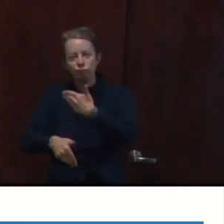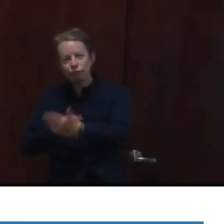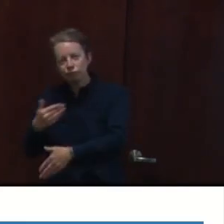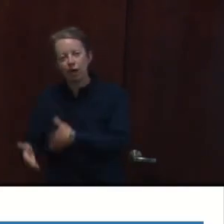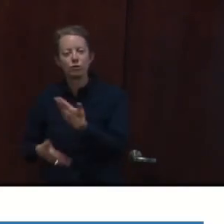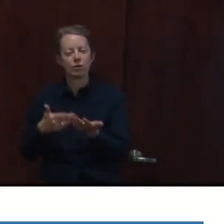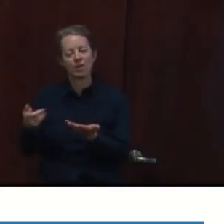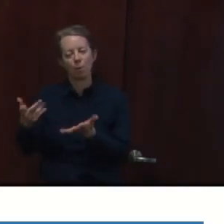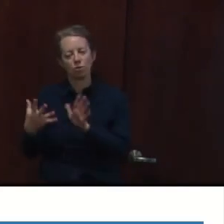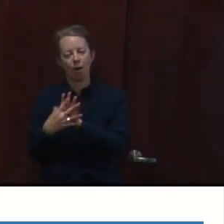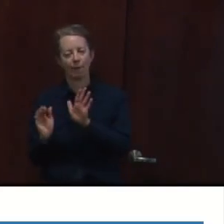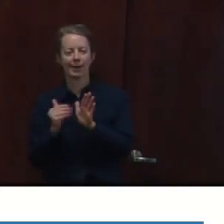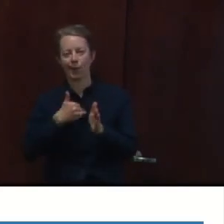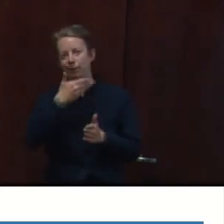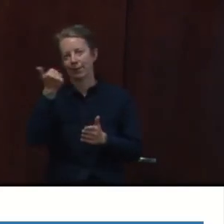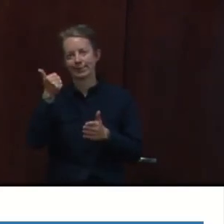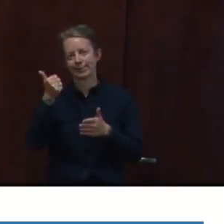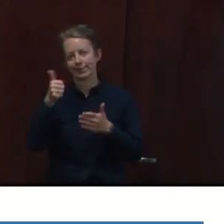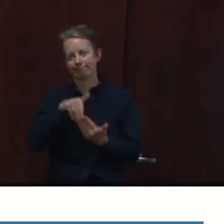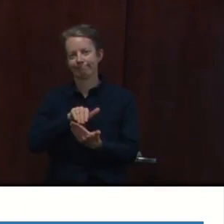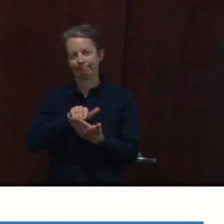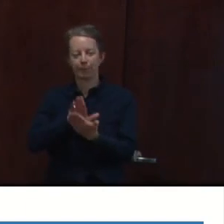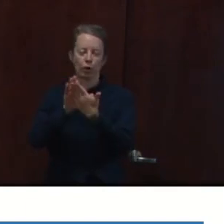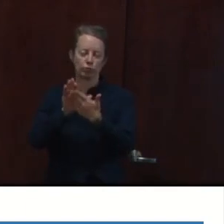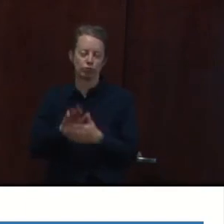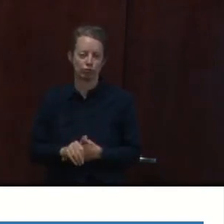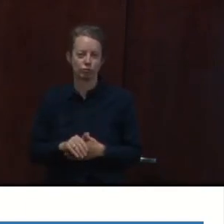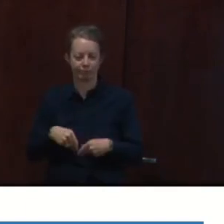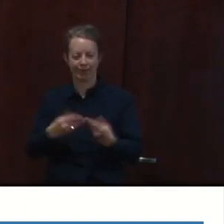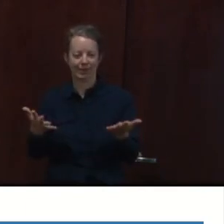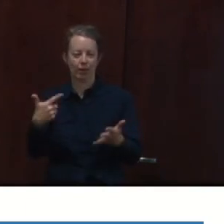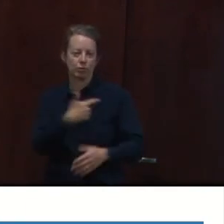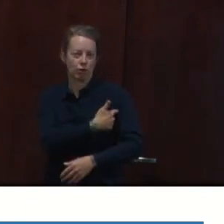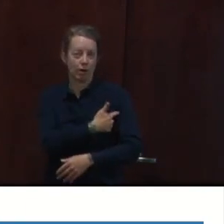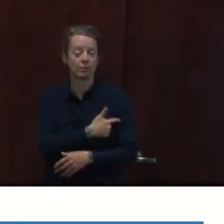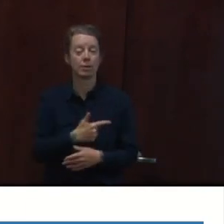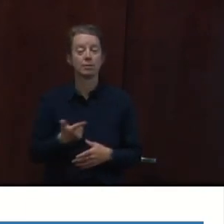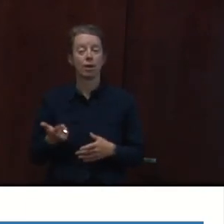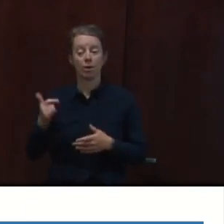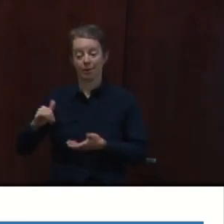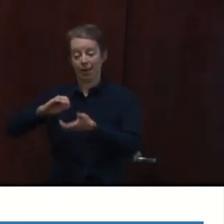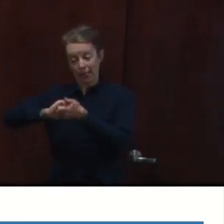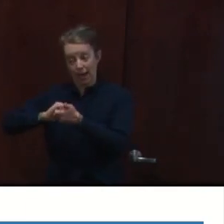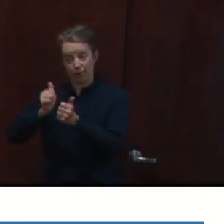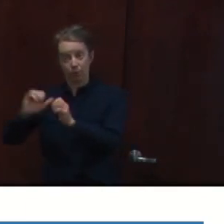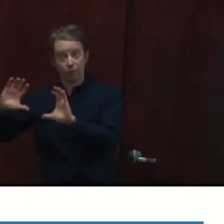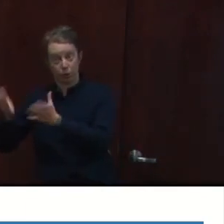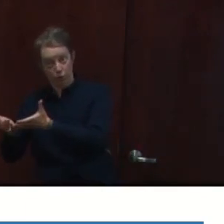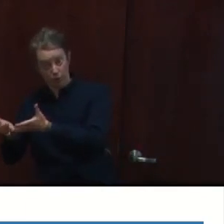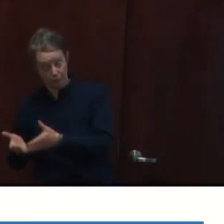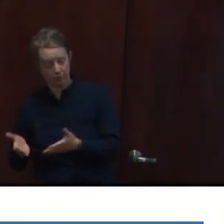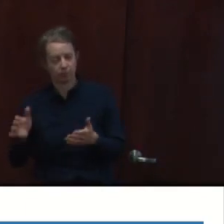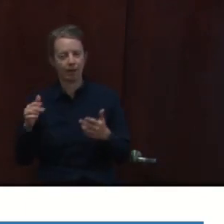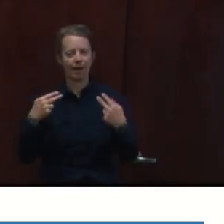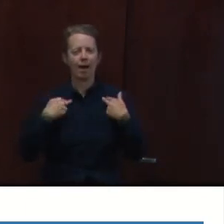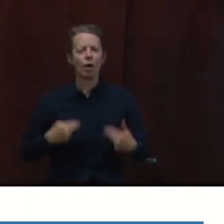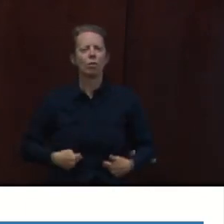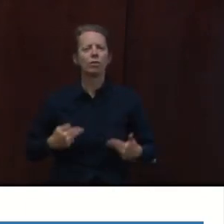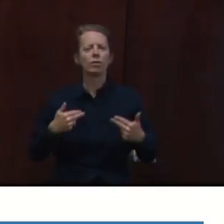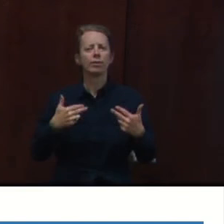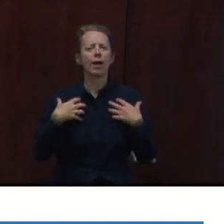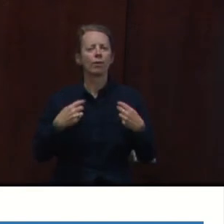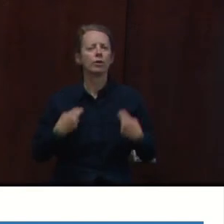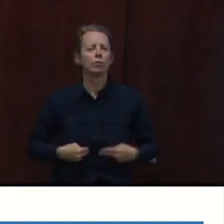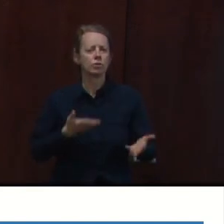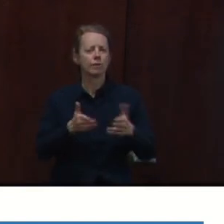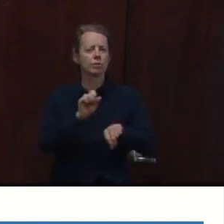And then leading into that, I just wanted to share that in addition to the collaborative, Health and Human Services has worked with Mission Health